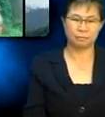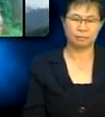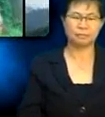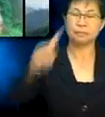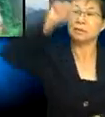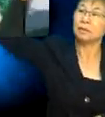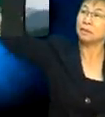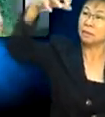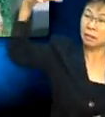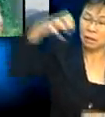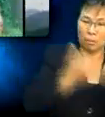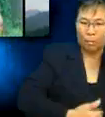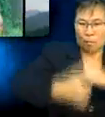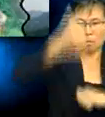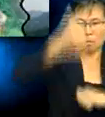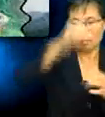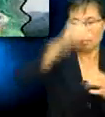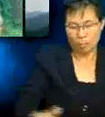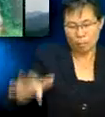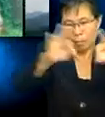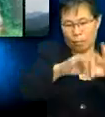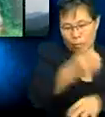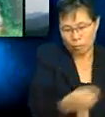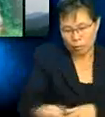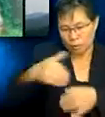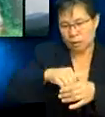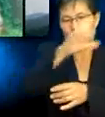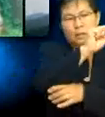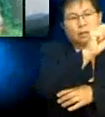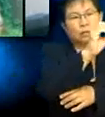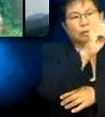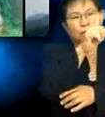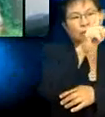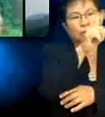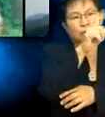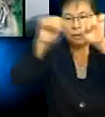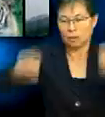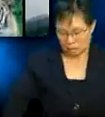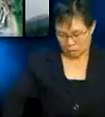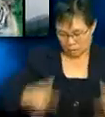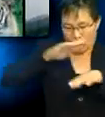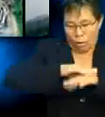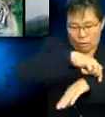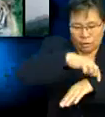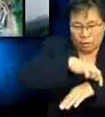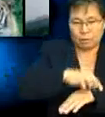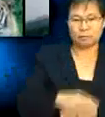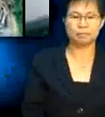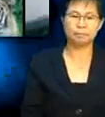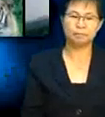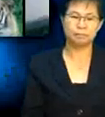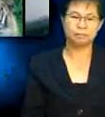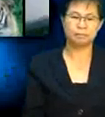The sun is the most important object in the solar system where life on Earth is concerned.